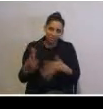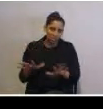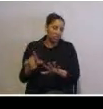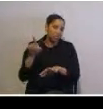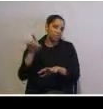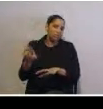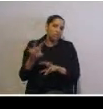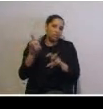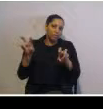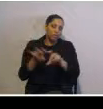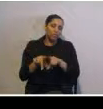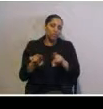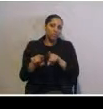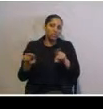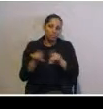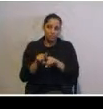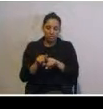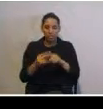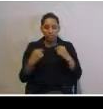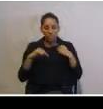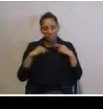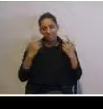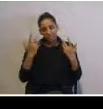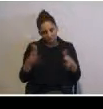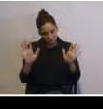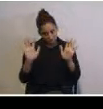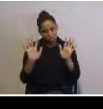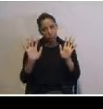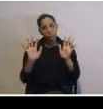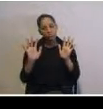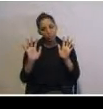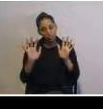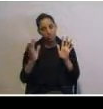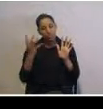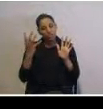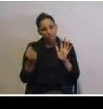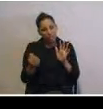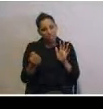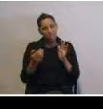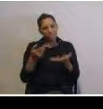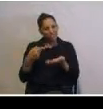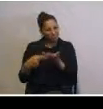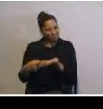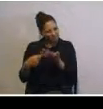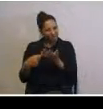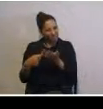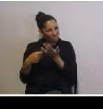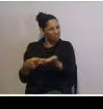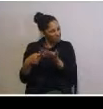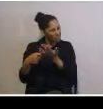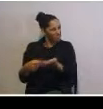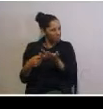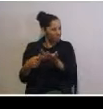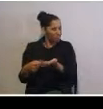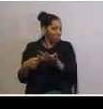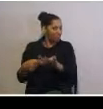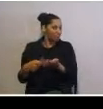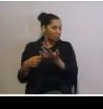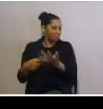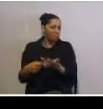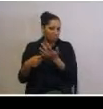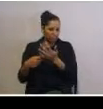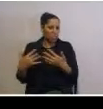and obviously we did go, have robust engagements. Those robust engagements did